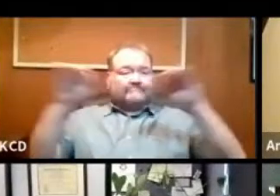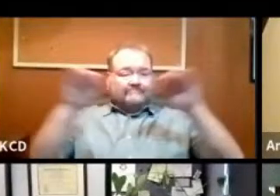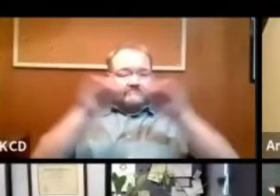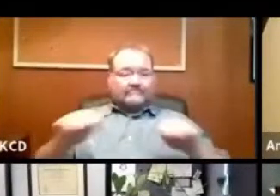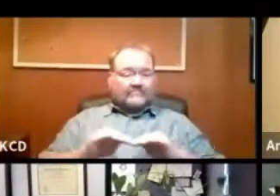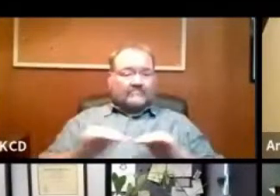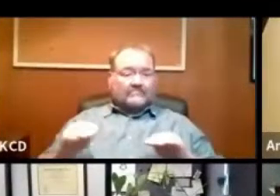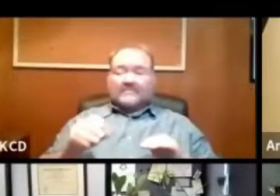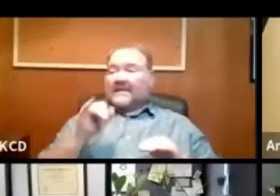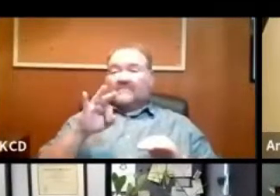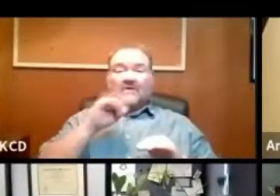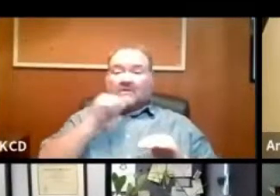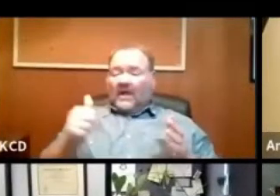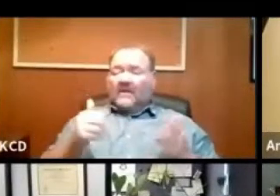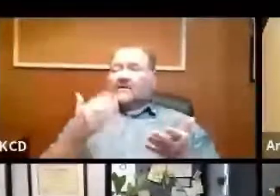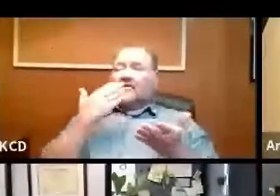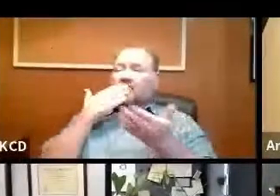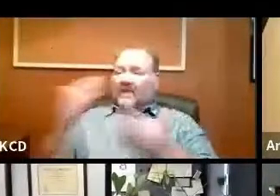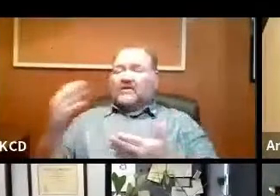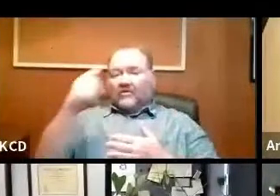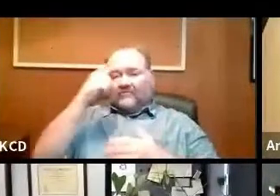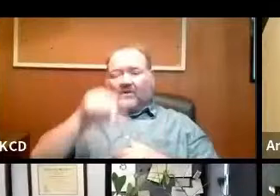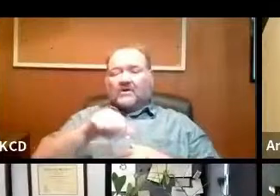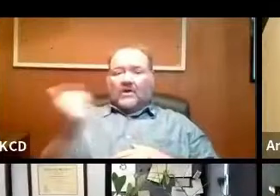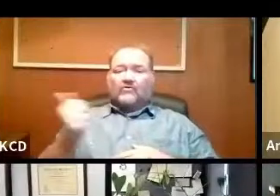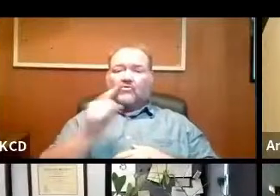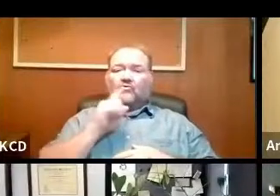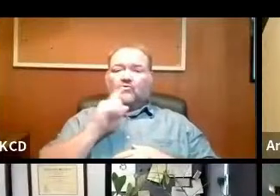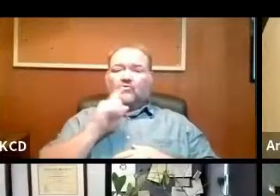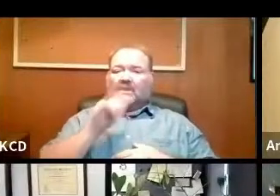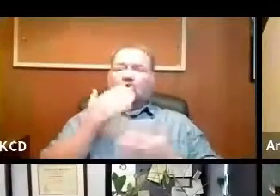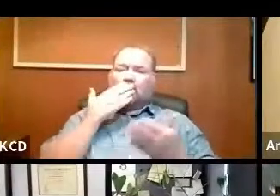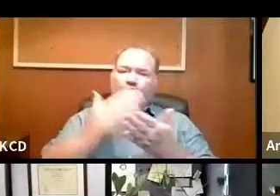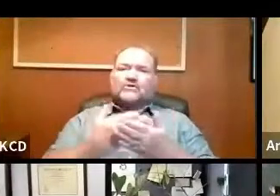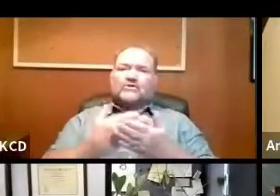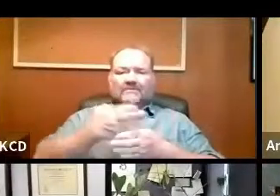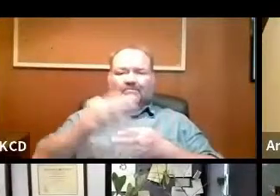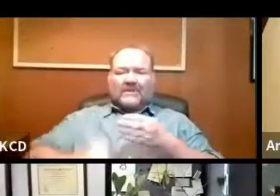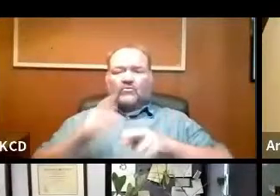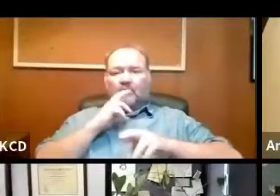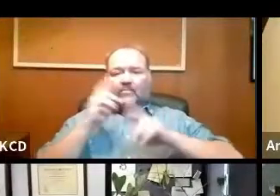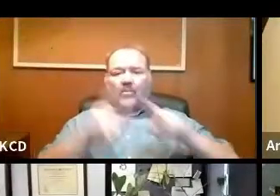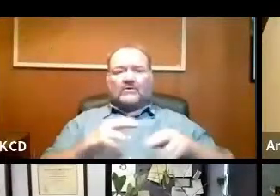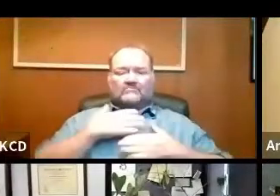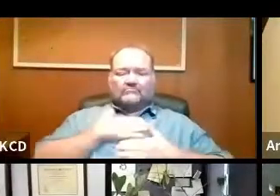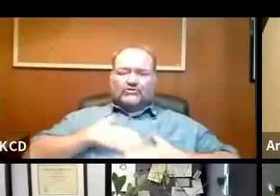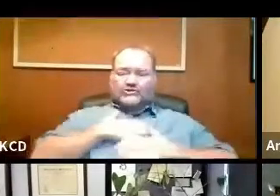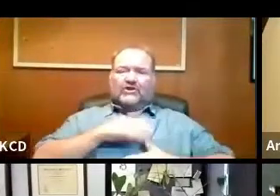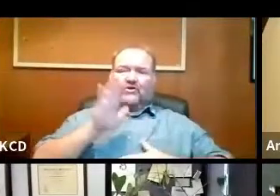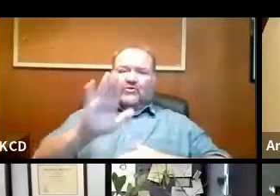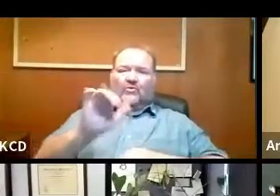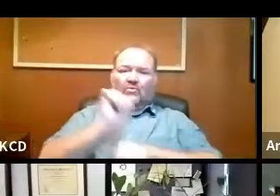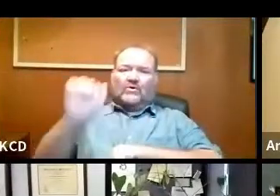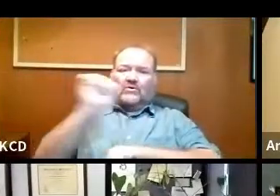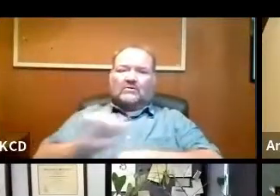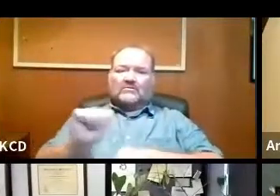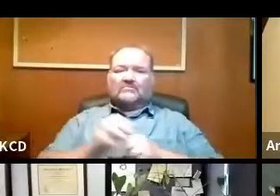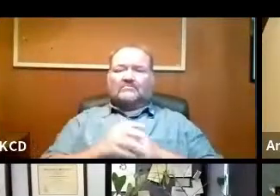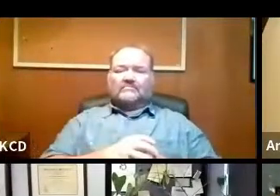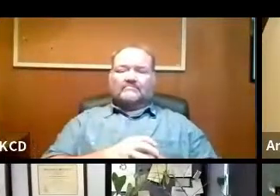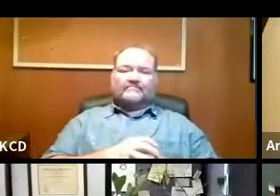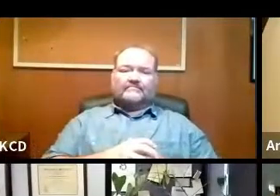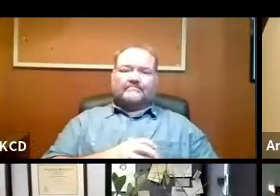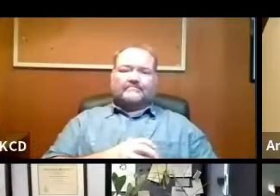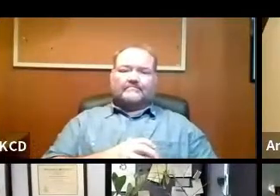If not, thank you very much for another really complete report. Appreciate your efforts. Thank you, sir.